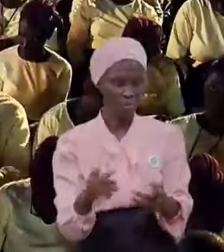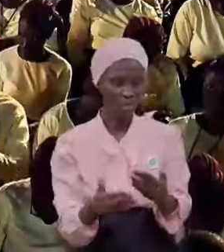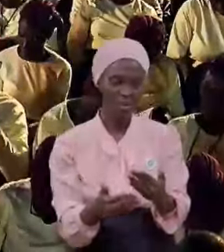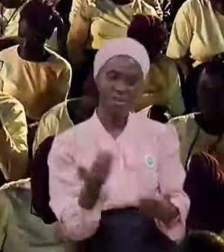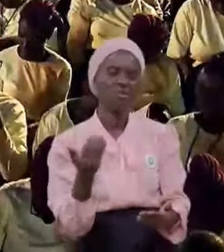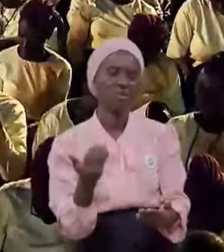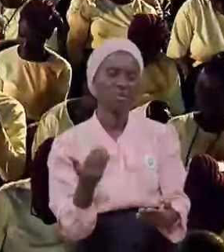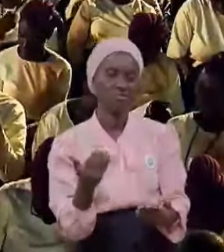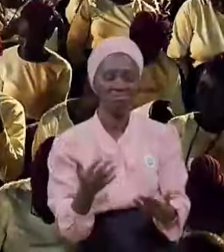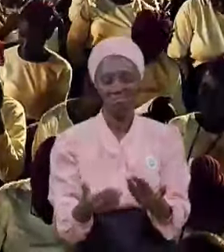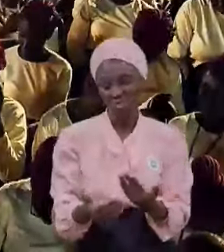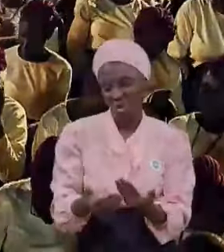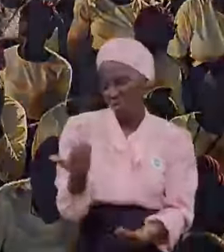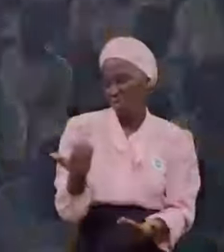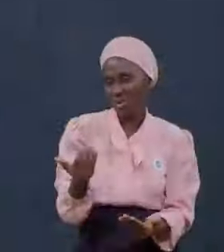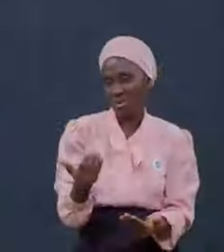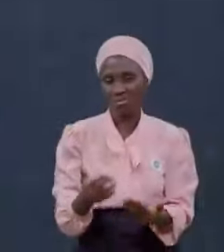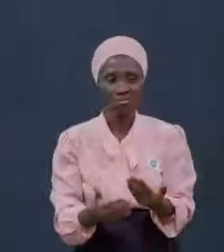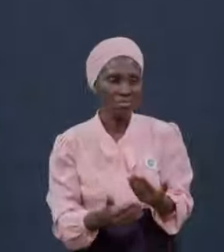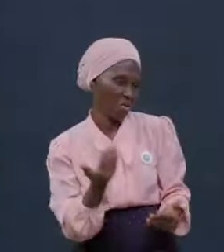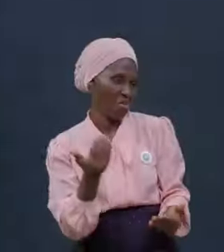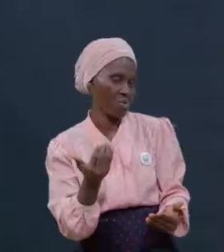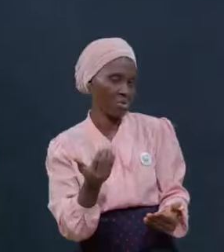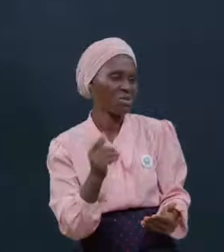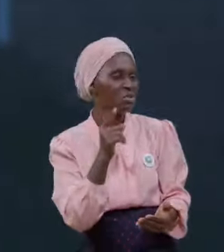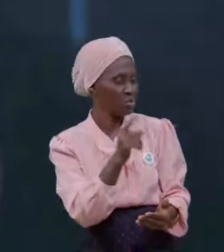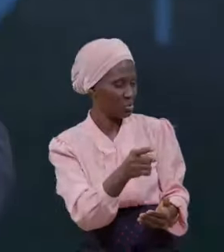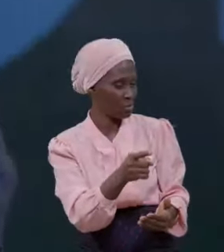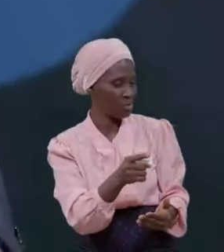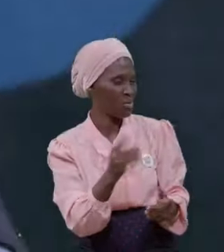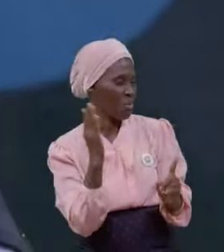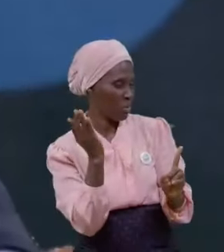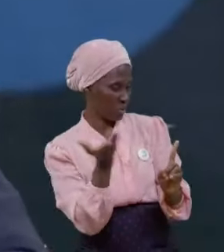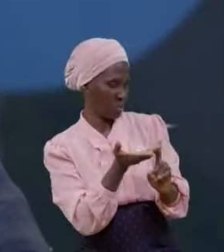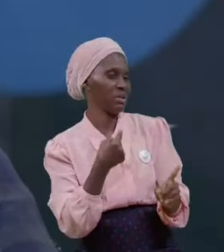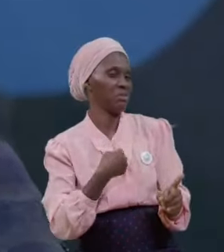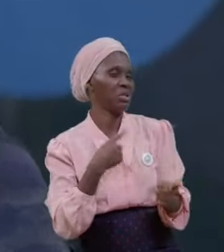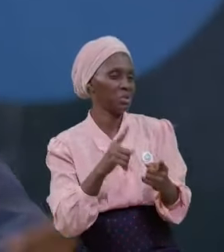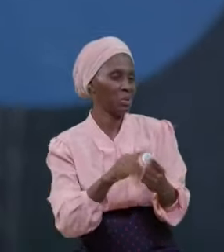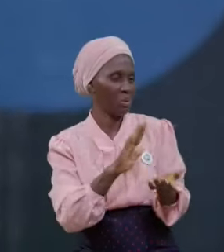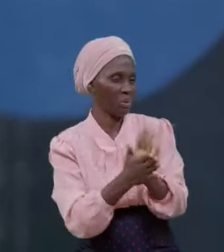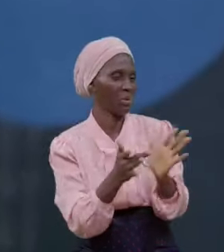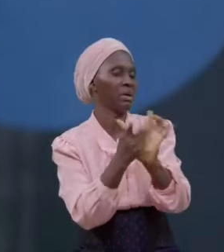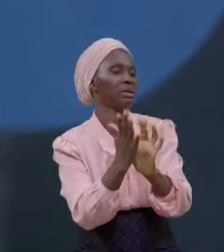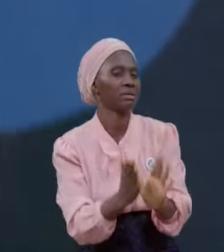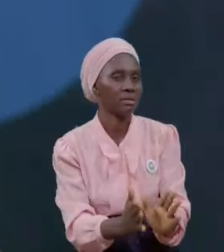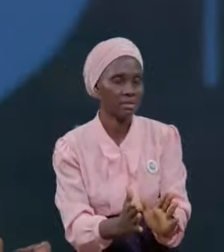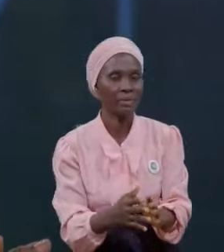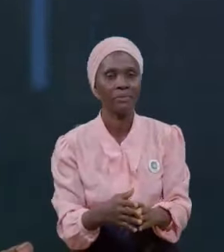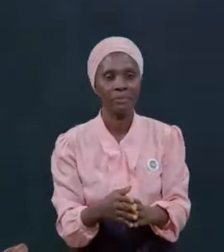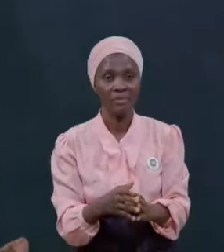almost thou persuadest me to be a Christian. Look at verse 29. In